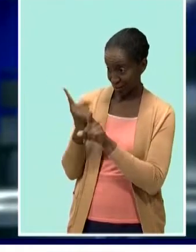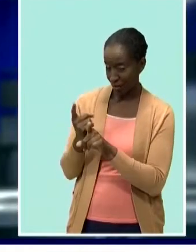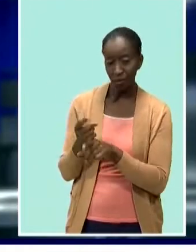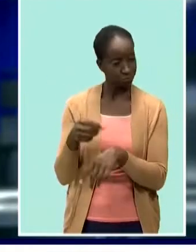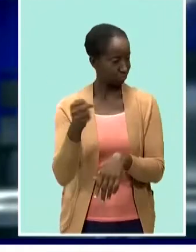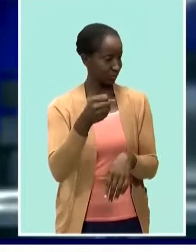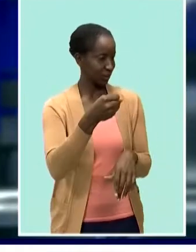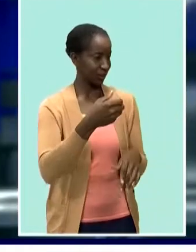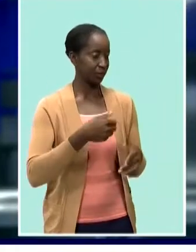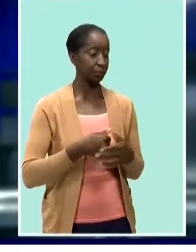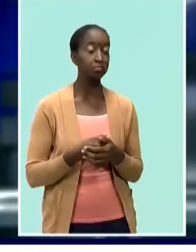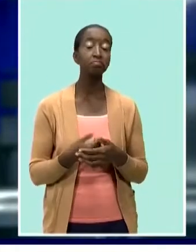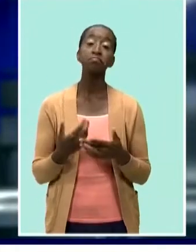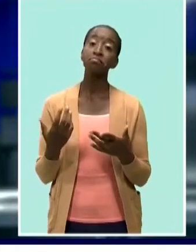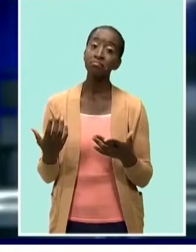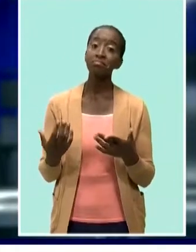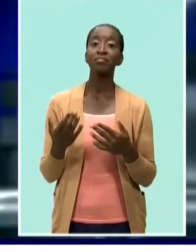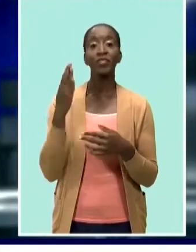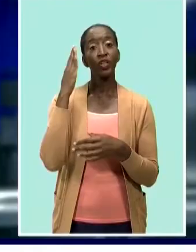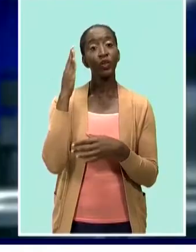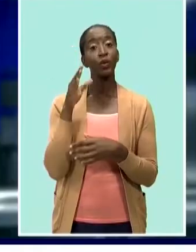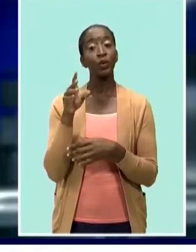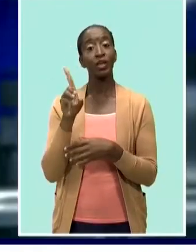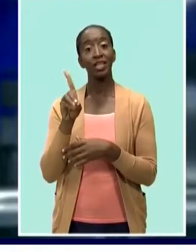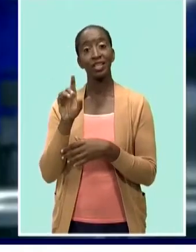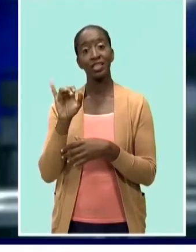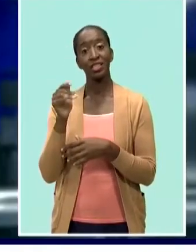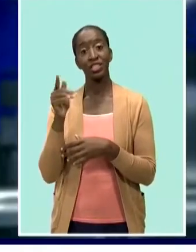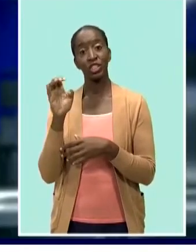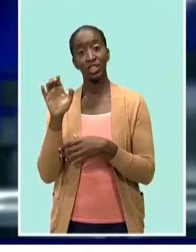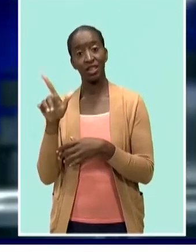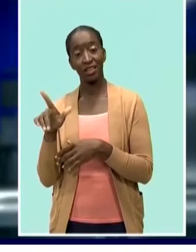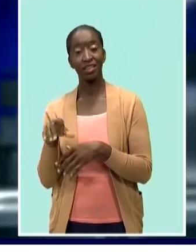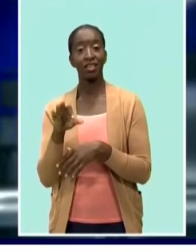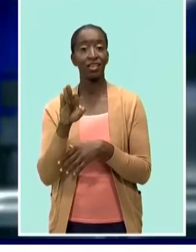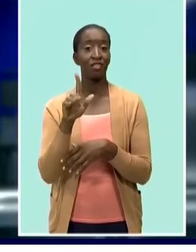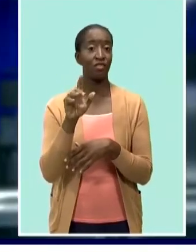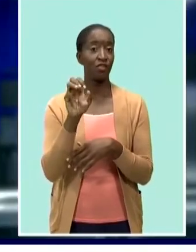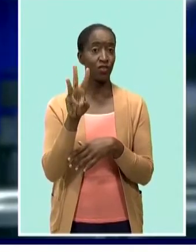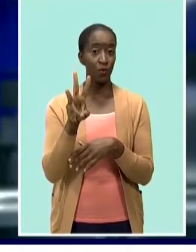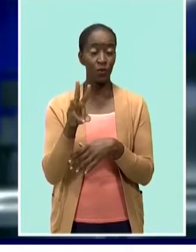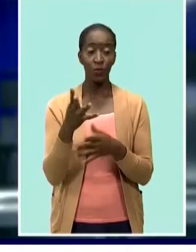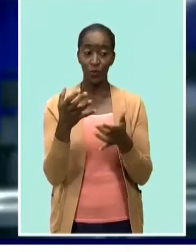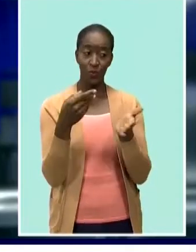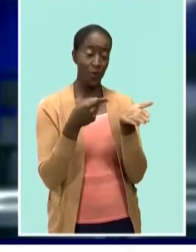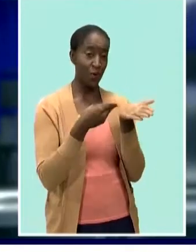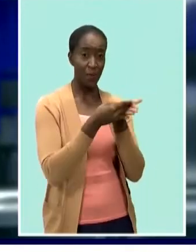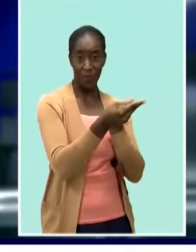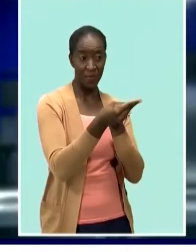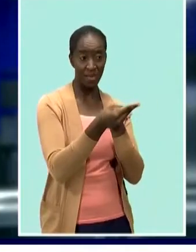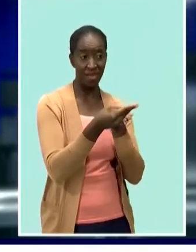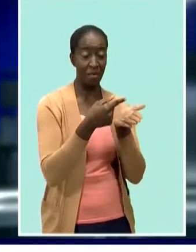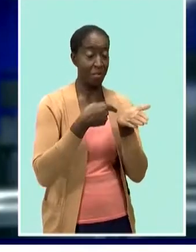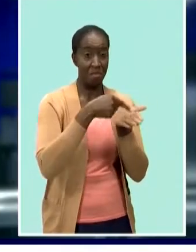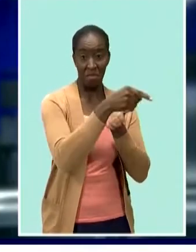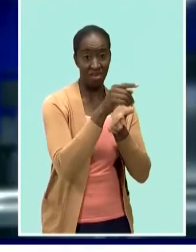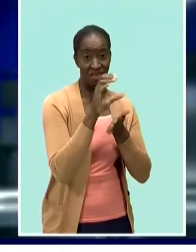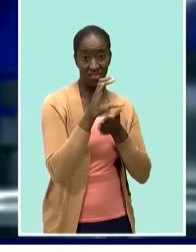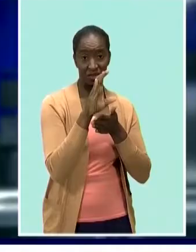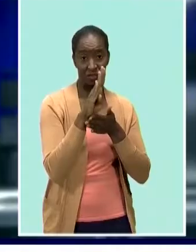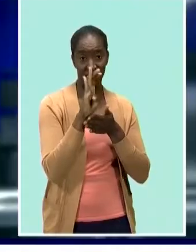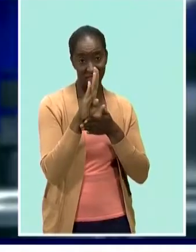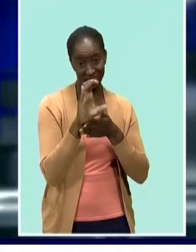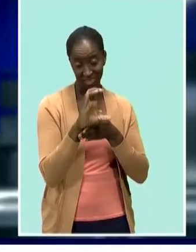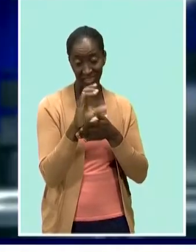other service providers seem unwilling to pay CBC for its HD coverage in the same way as they pay all the other networks. So for now,